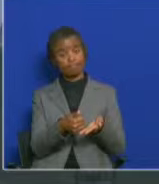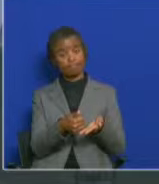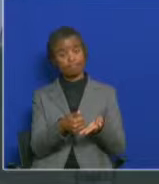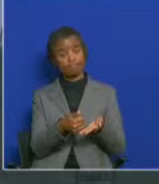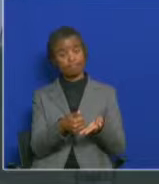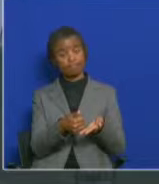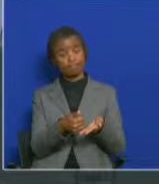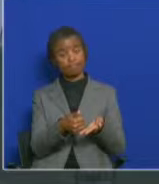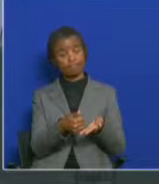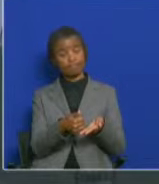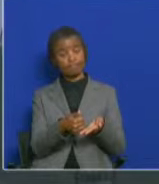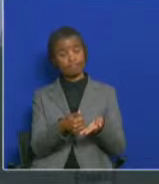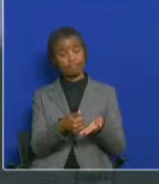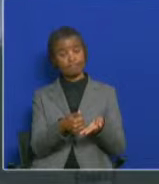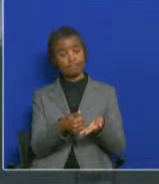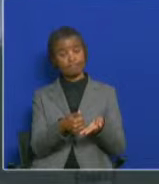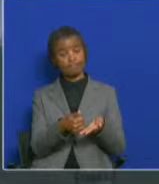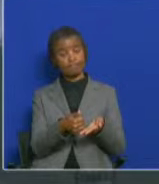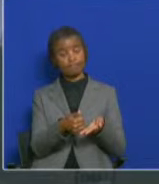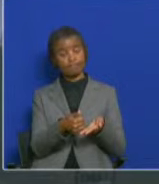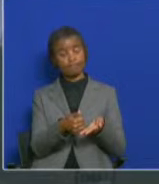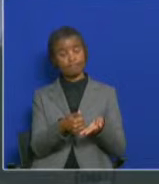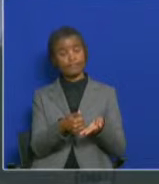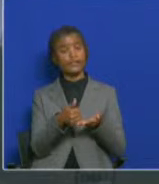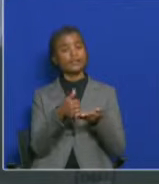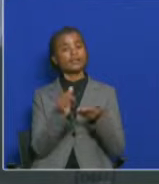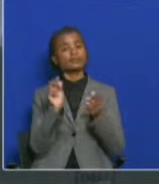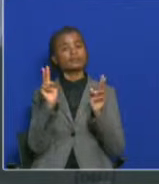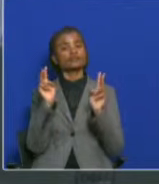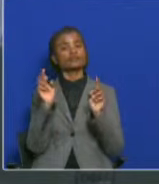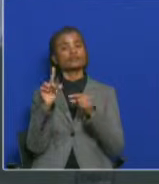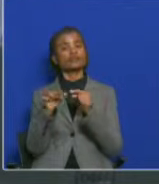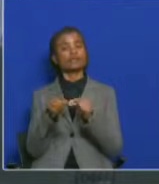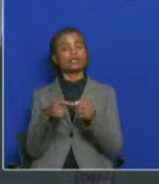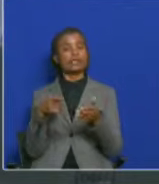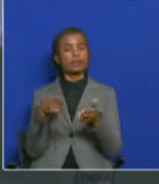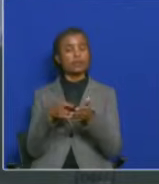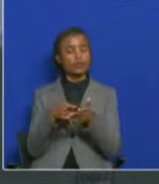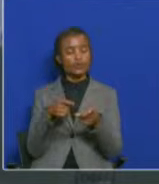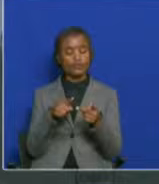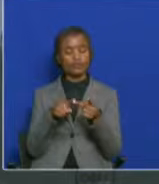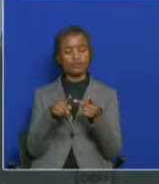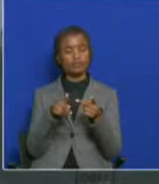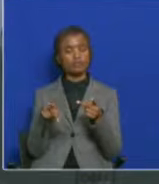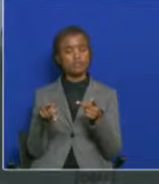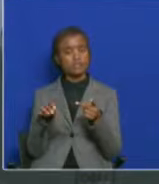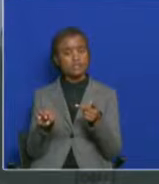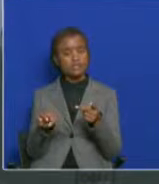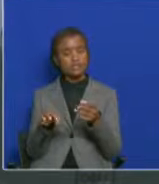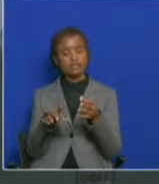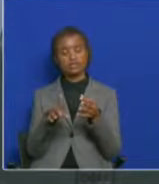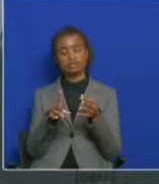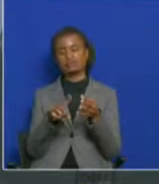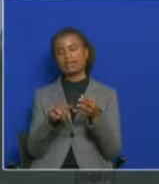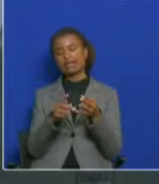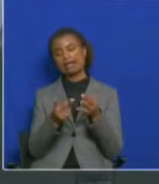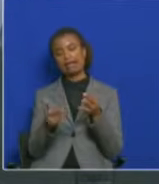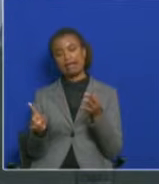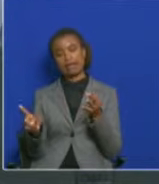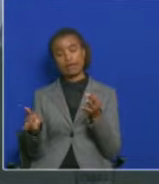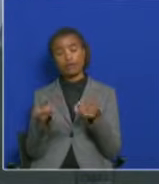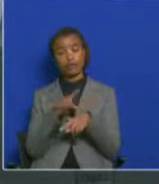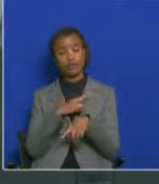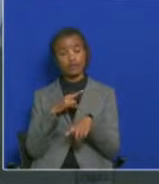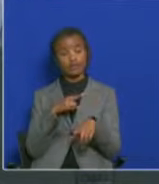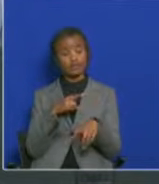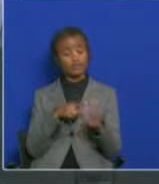on issues relating to procurement, including PPE and others? Because I saw in one of the chats that there